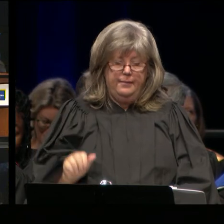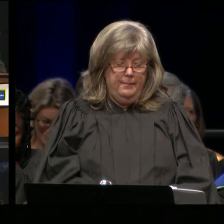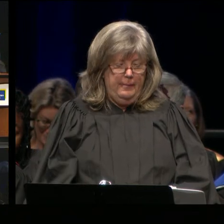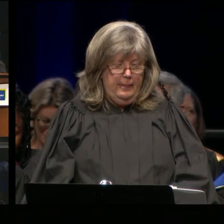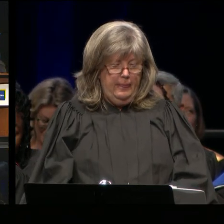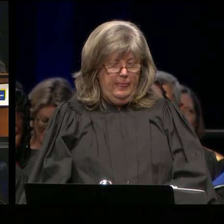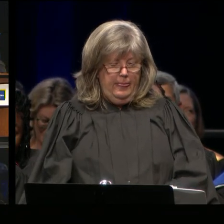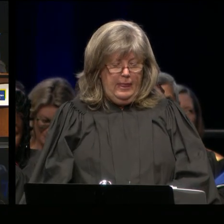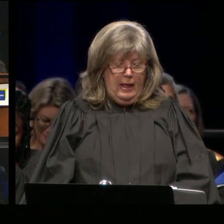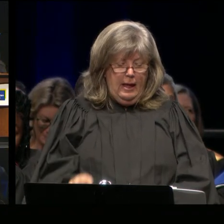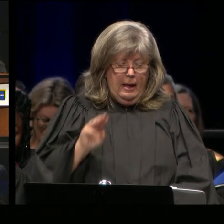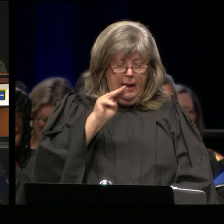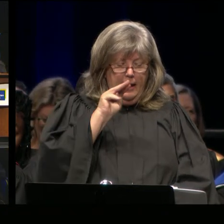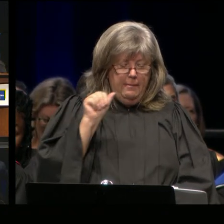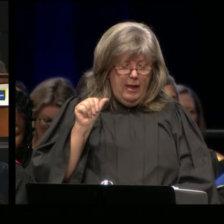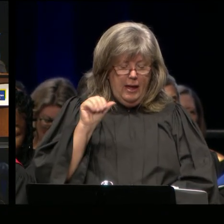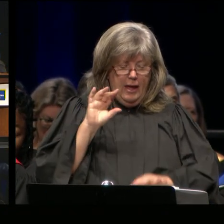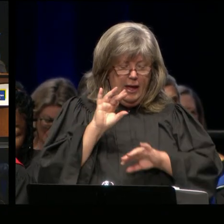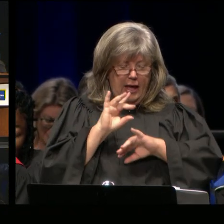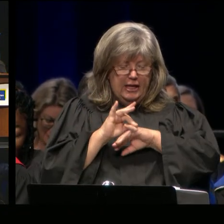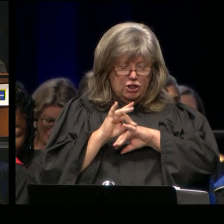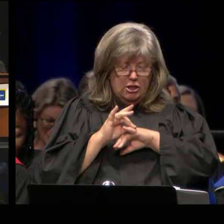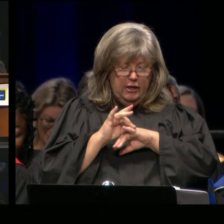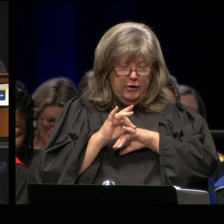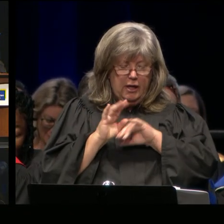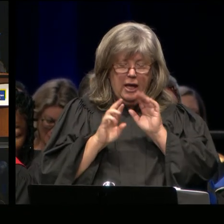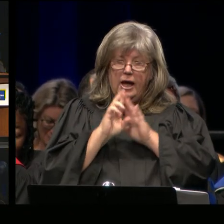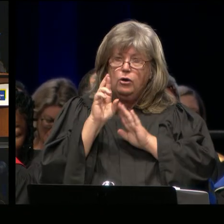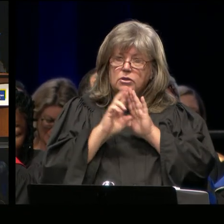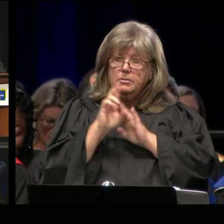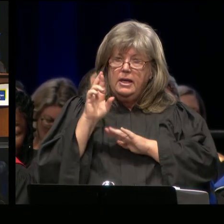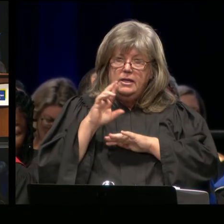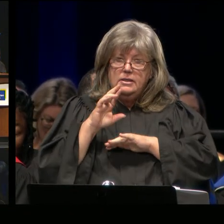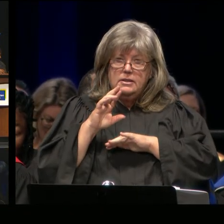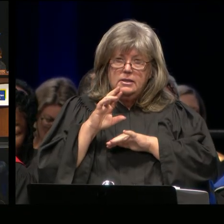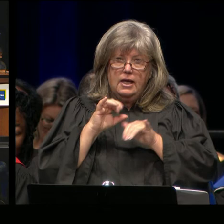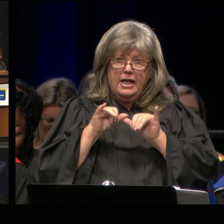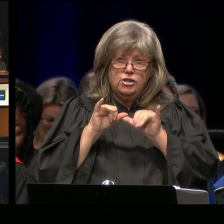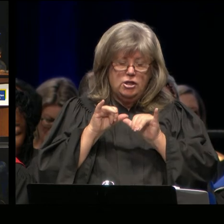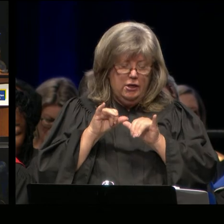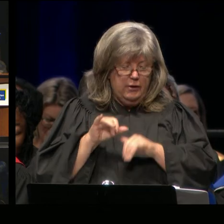Master of Engineering in Aerospace Engineering.